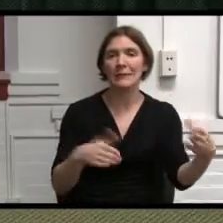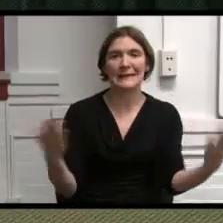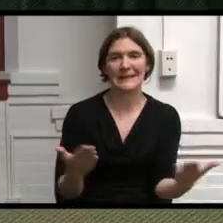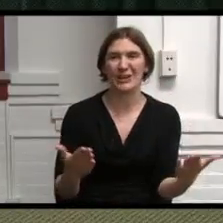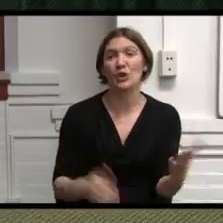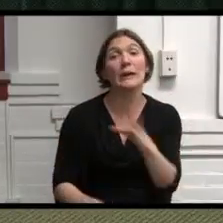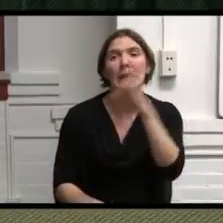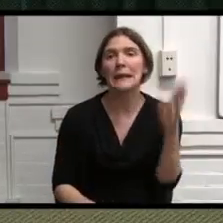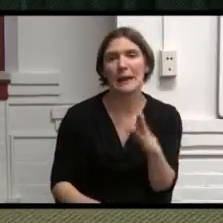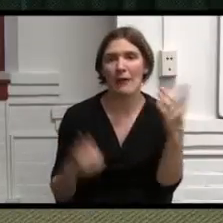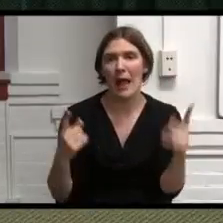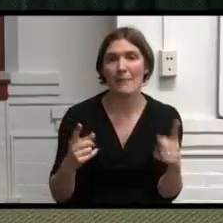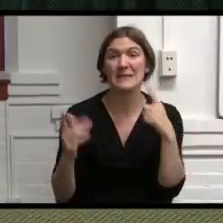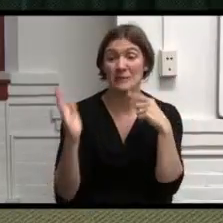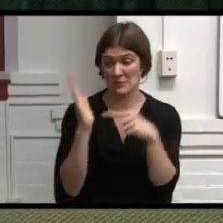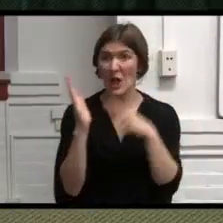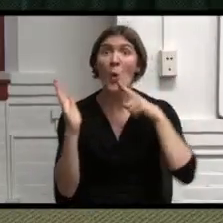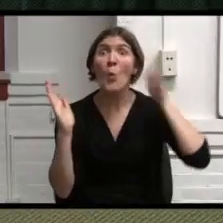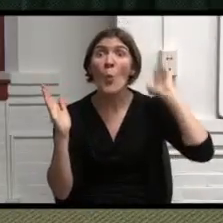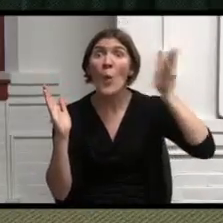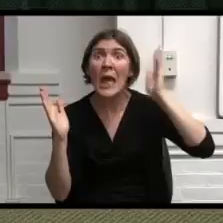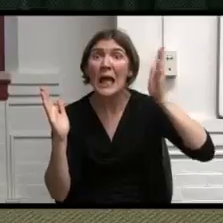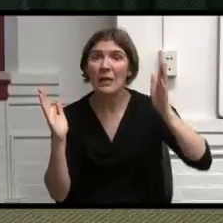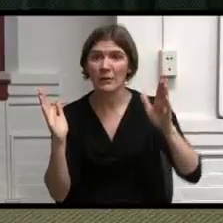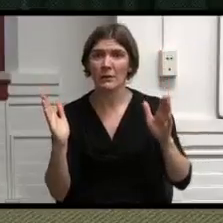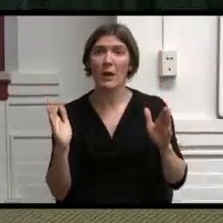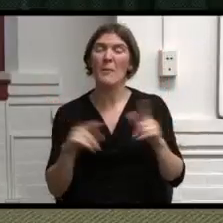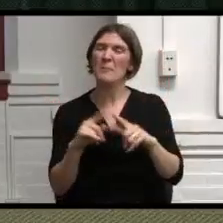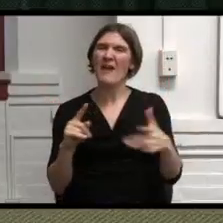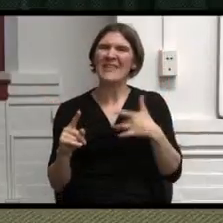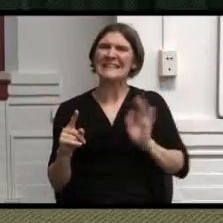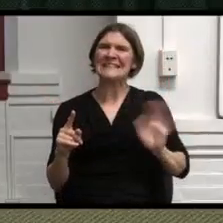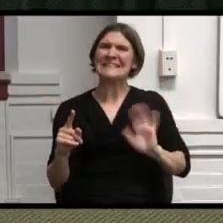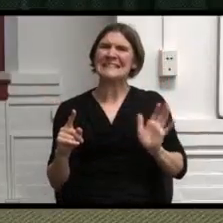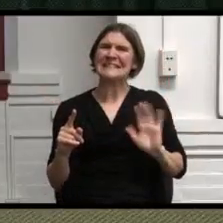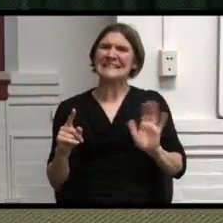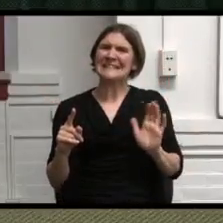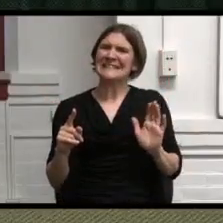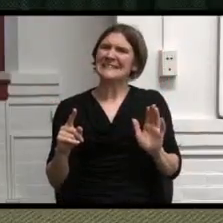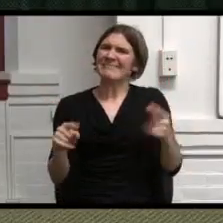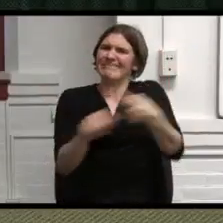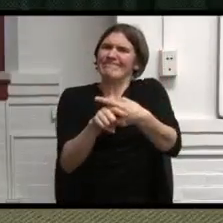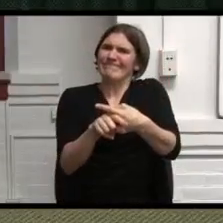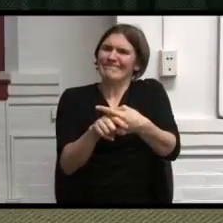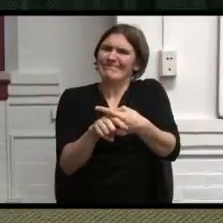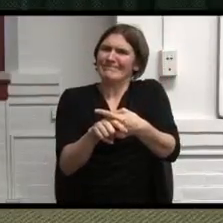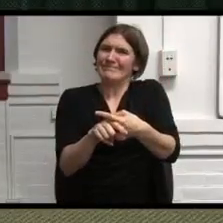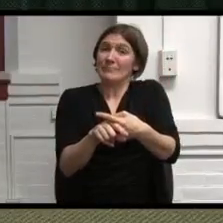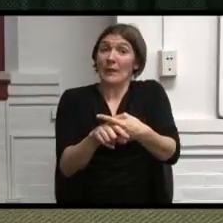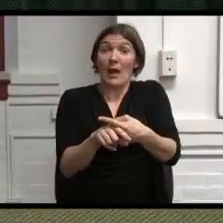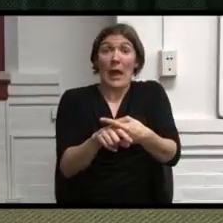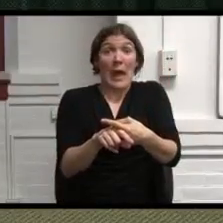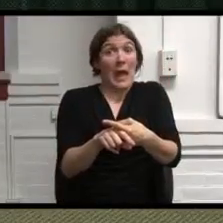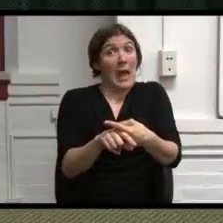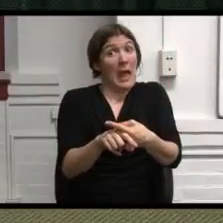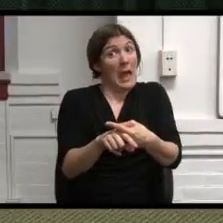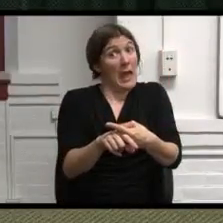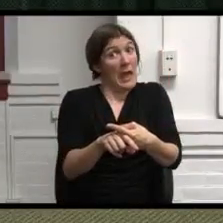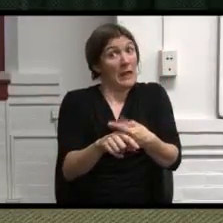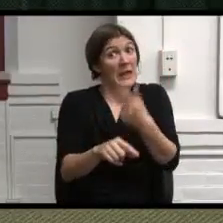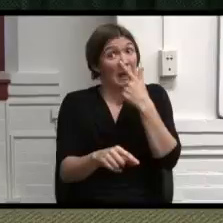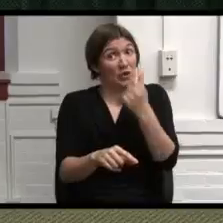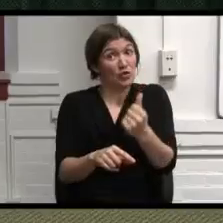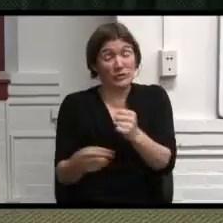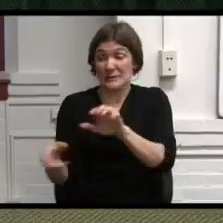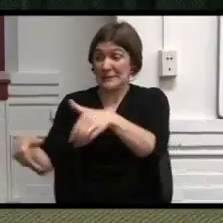I think it's sort of, to me, it's the wrong, This kind of goes right after the cemetery committee, doesn't it?